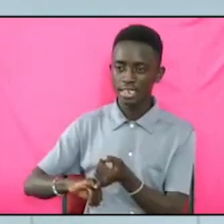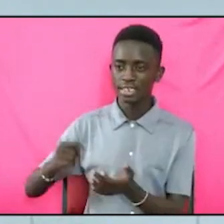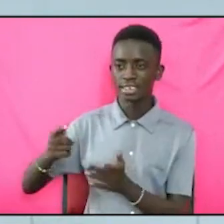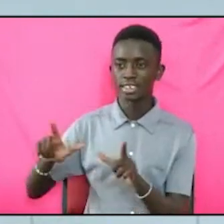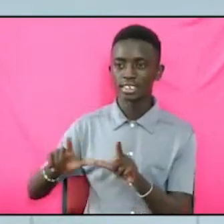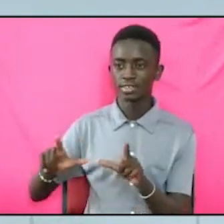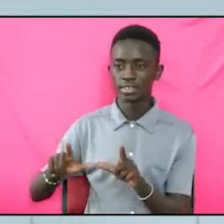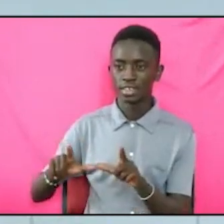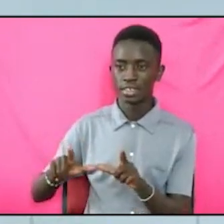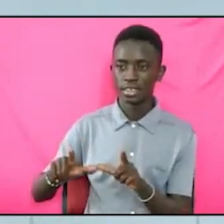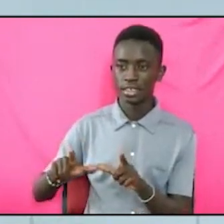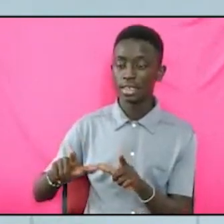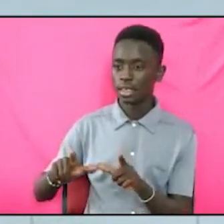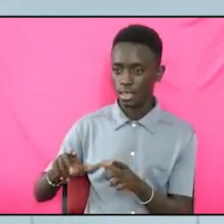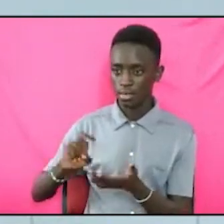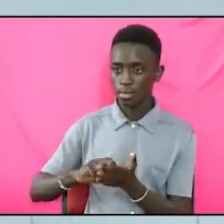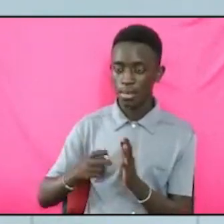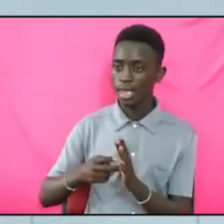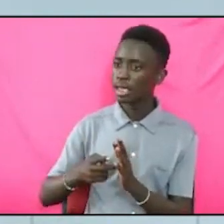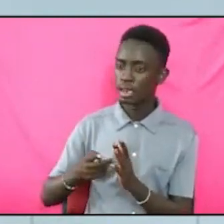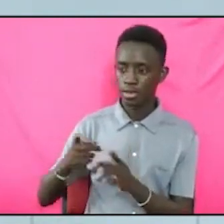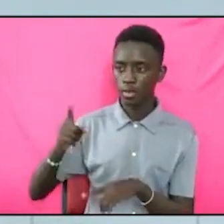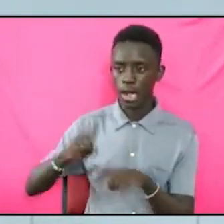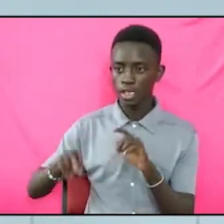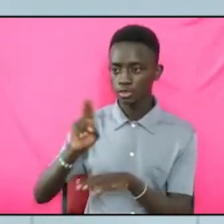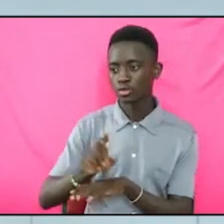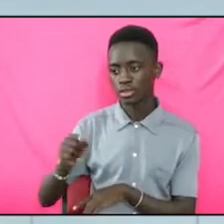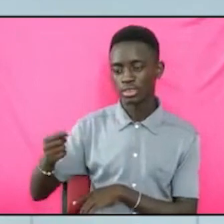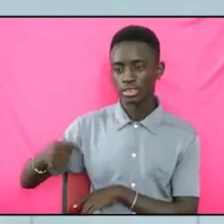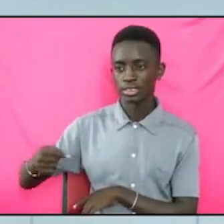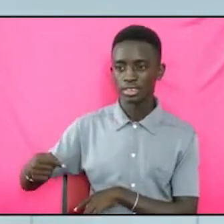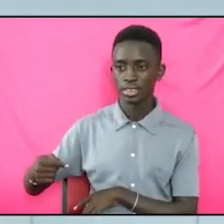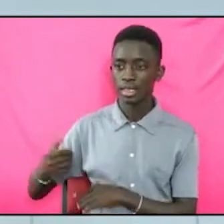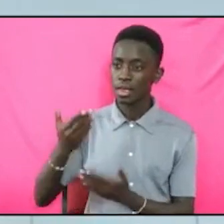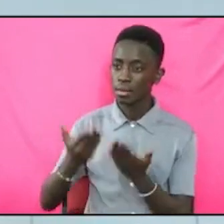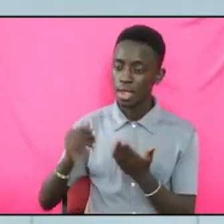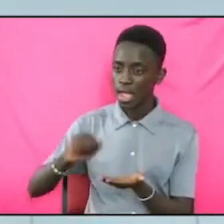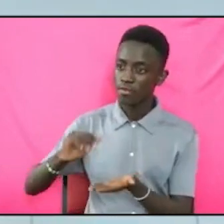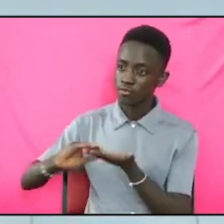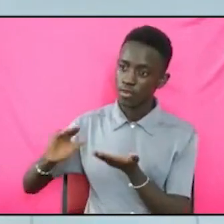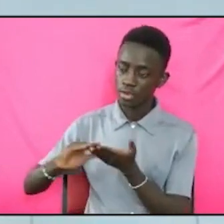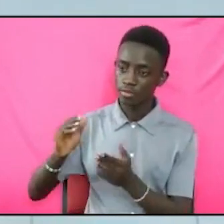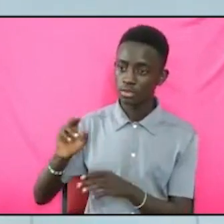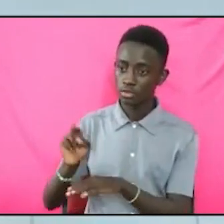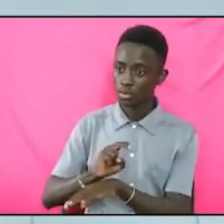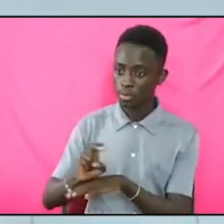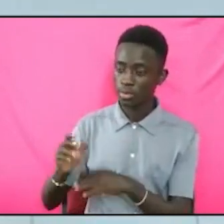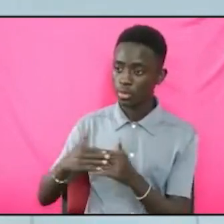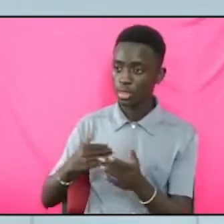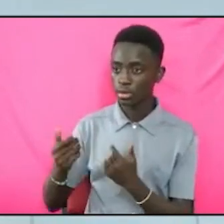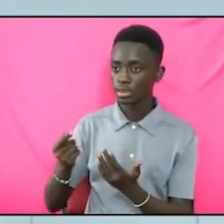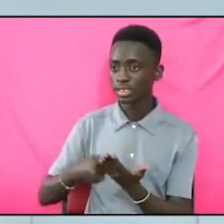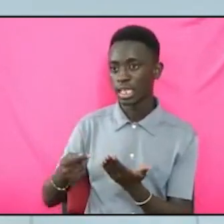So with all that bitterness, you cannot use this pen to sign your documents. Would you forgive your supervisor before you sign your documents? And she said, apo